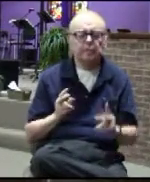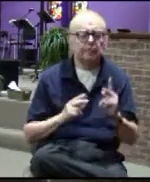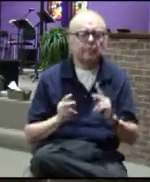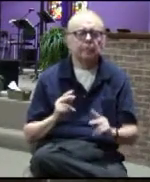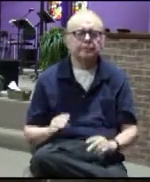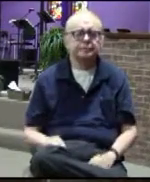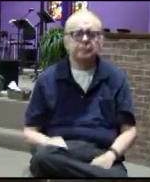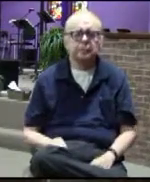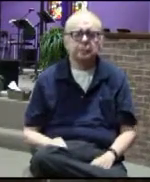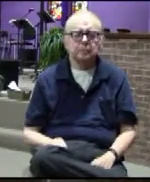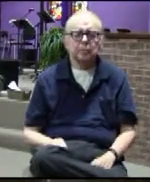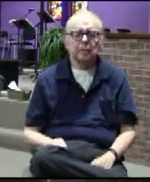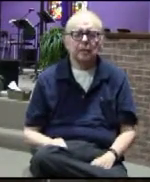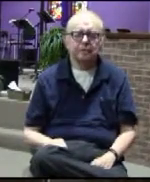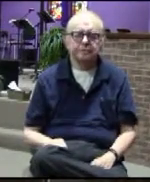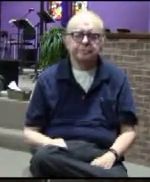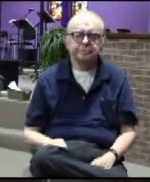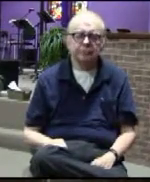people